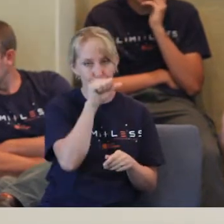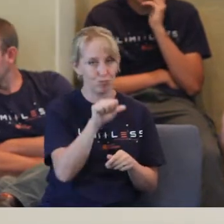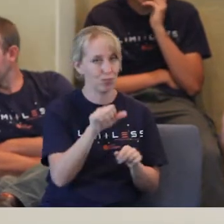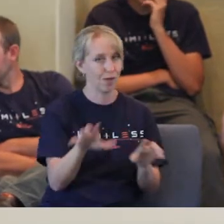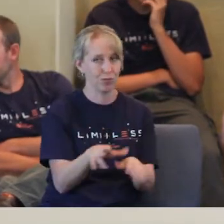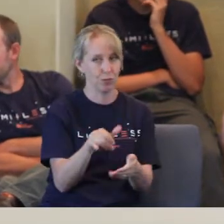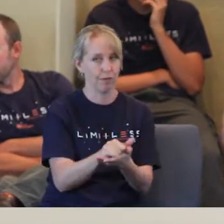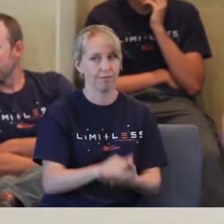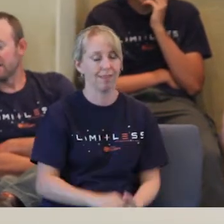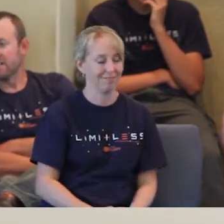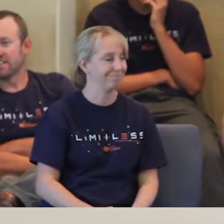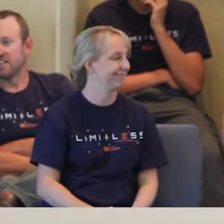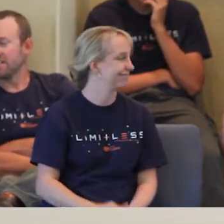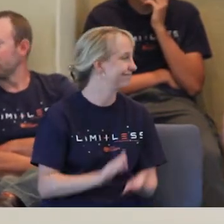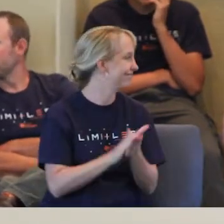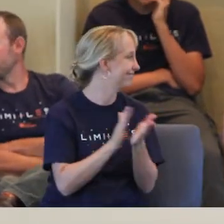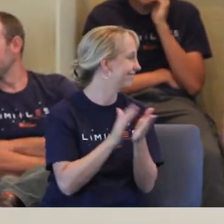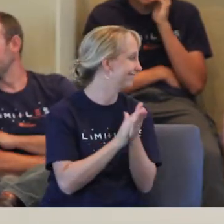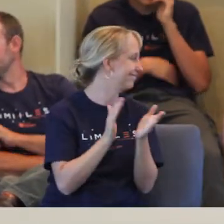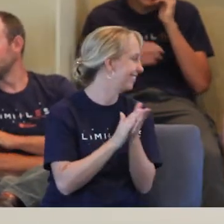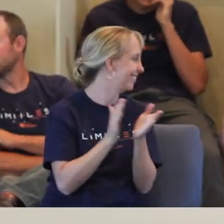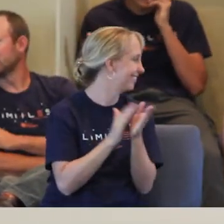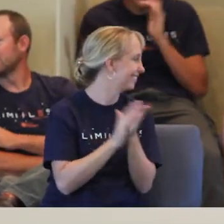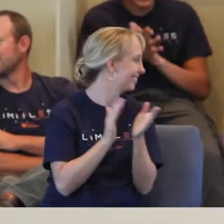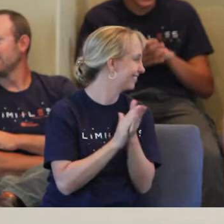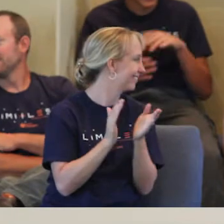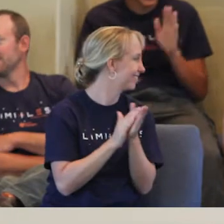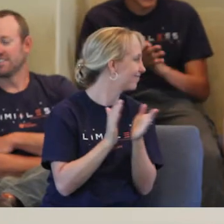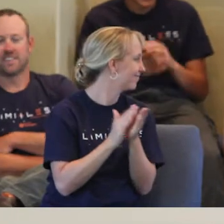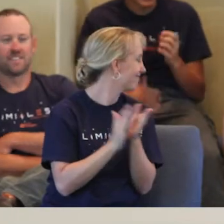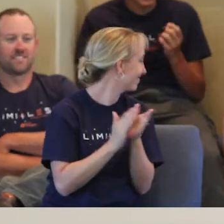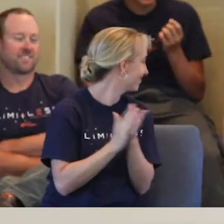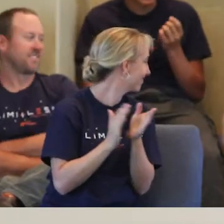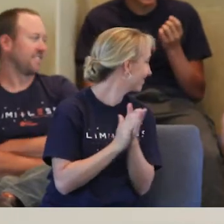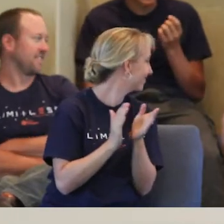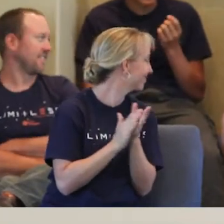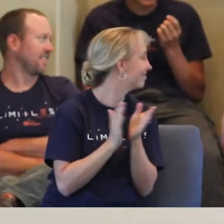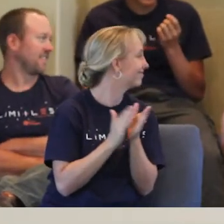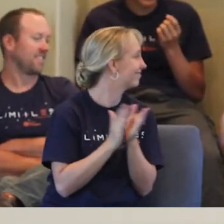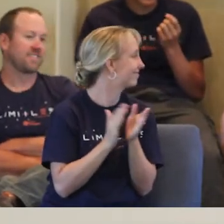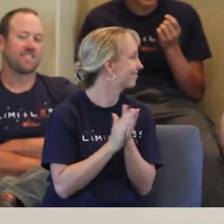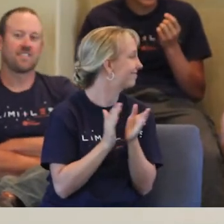hard, and I just love doing it.